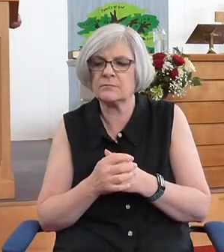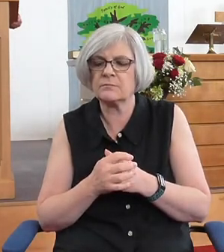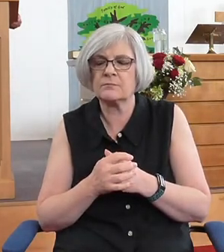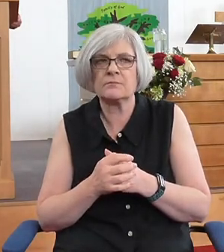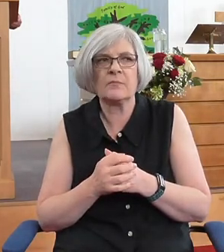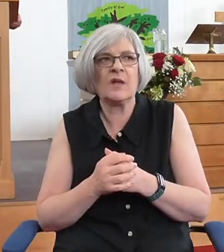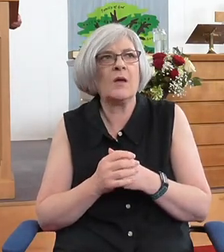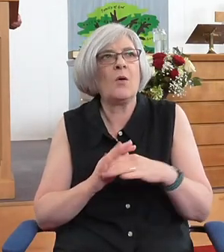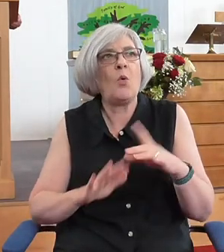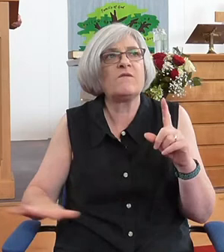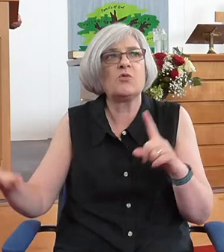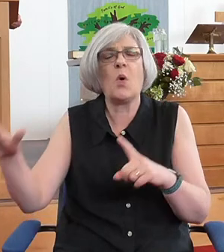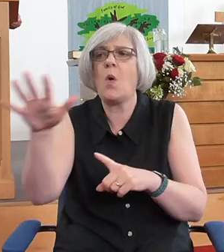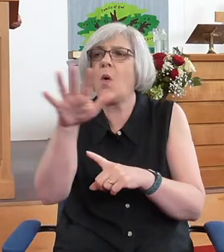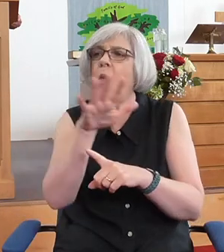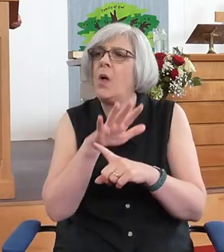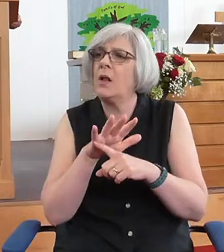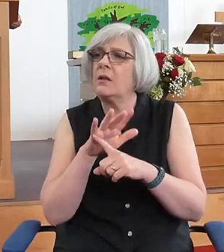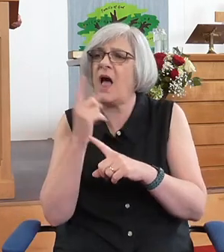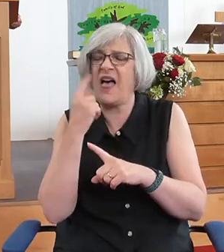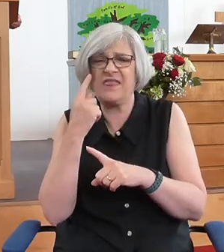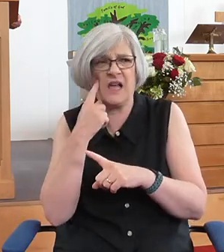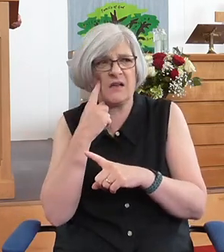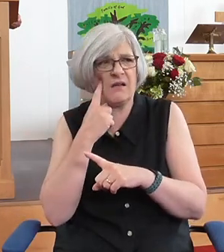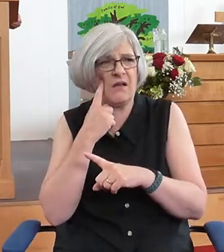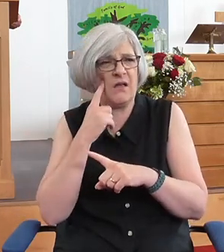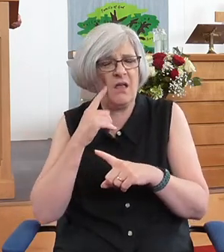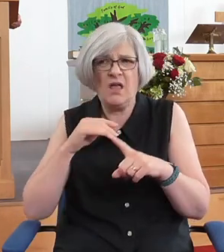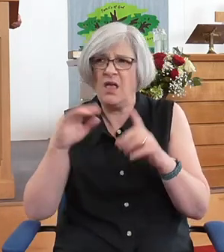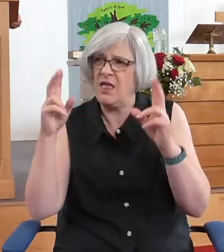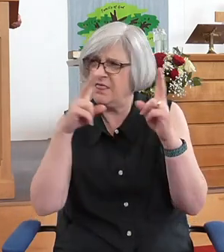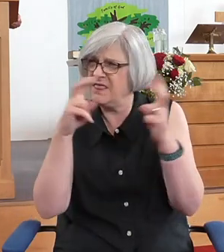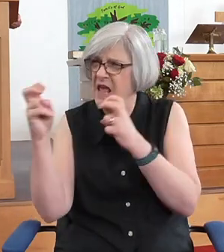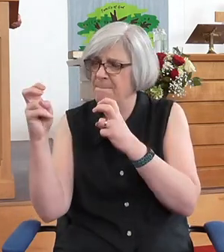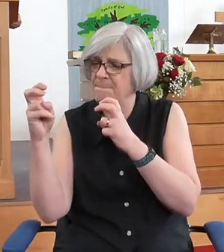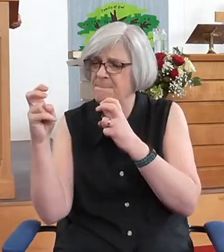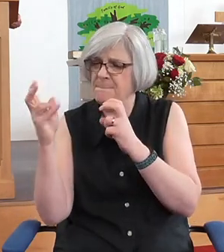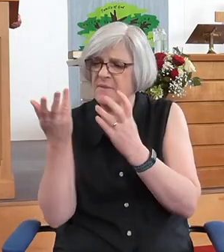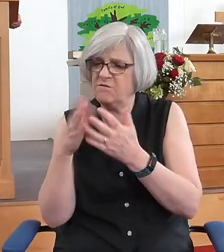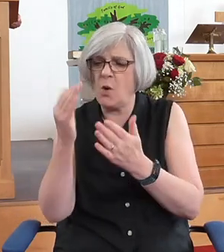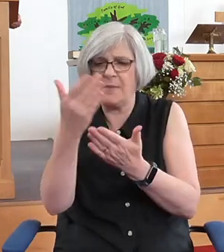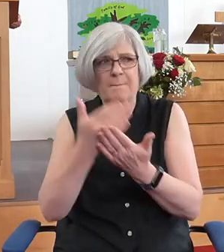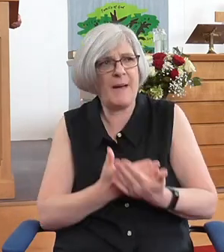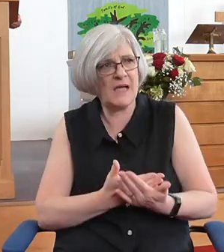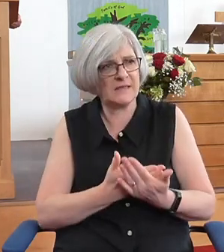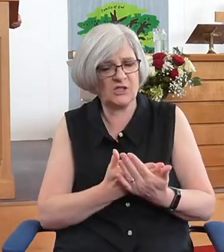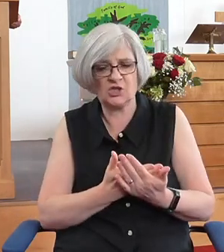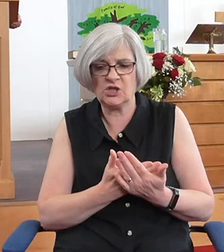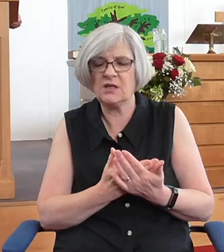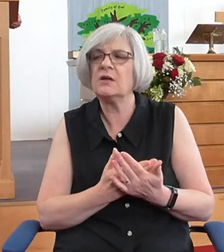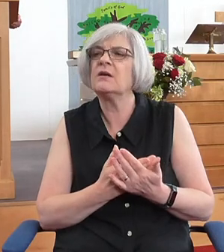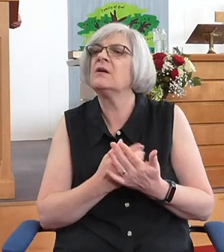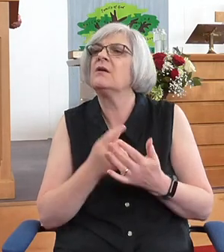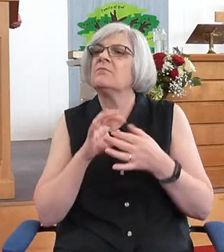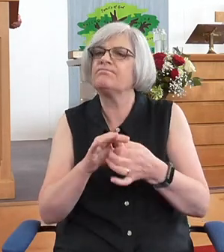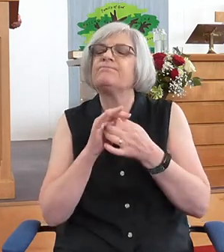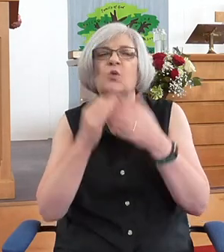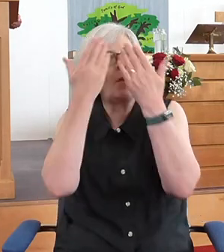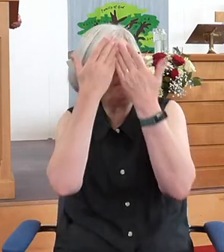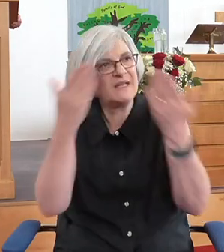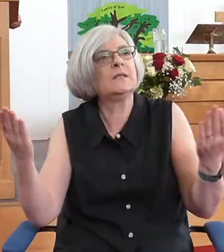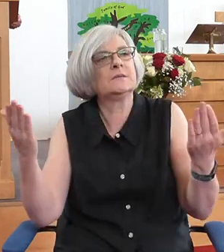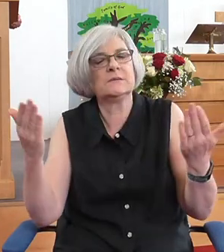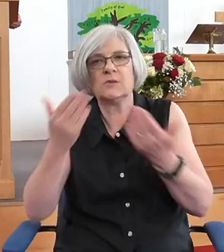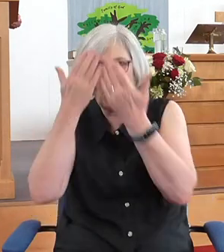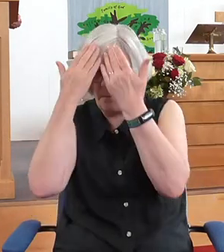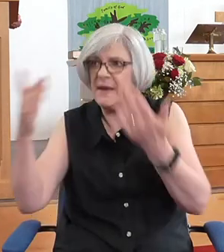And over all this, I think the underlying theme that comes from this passage is the fact of obedience. Obedience to